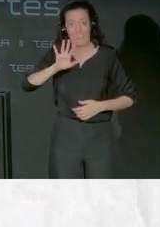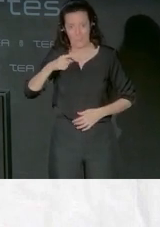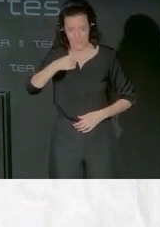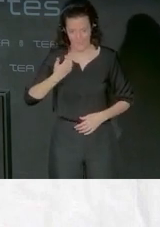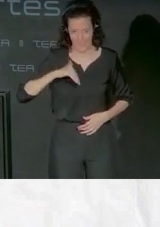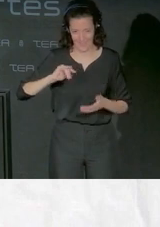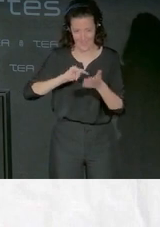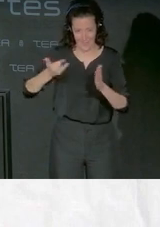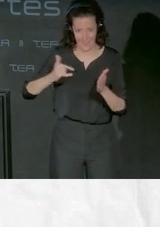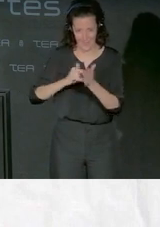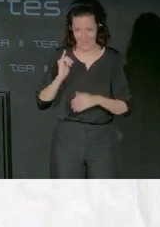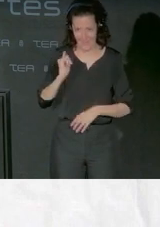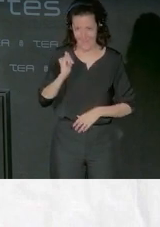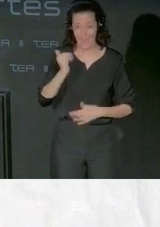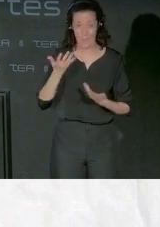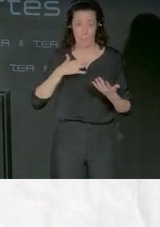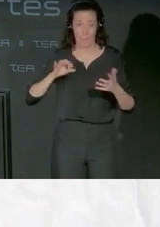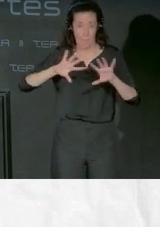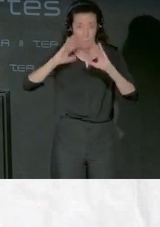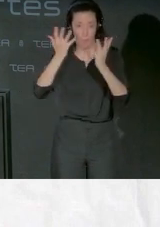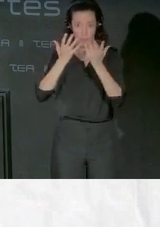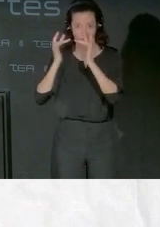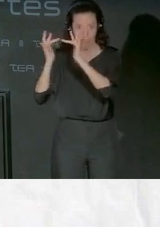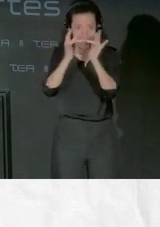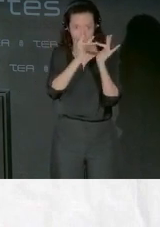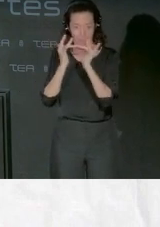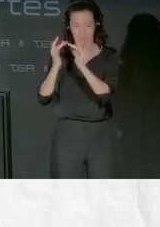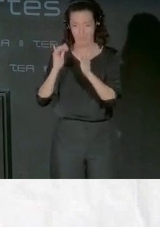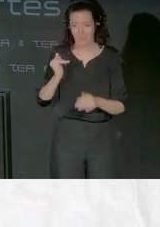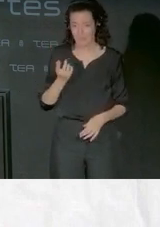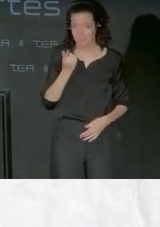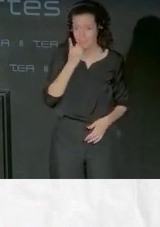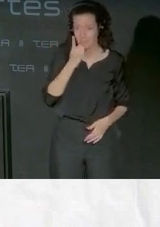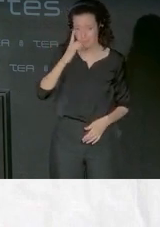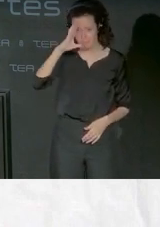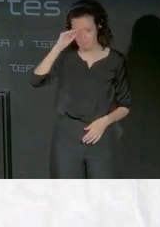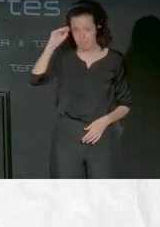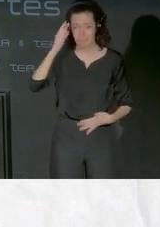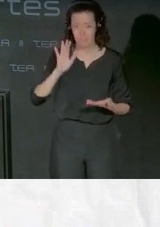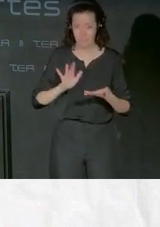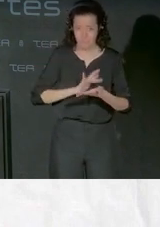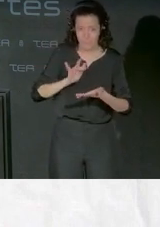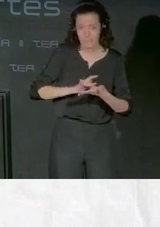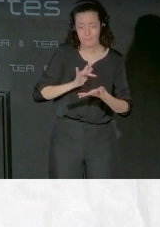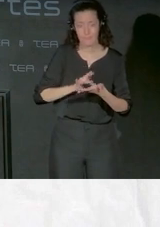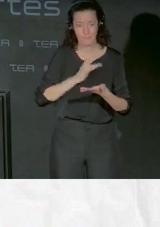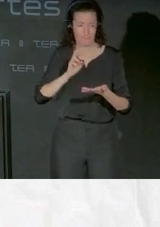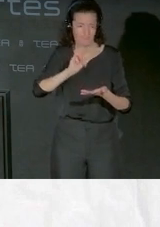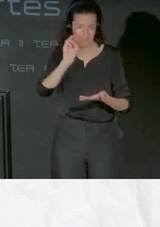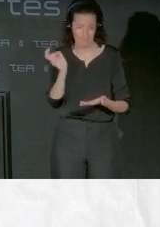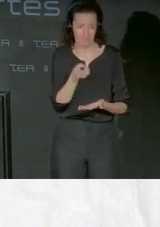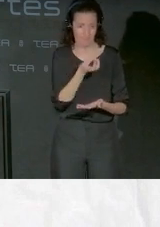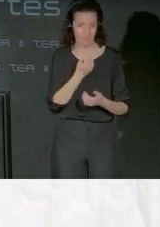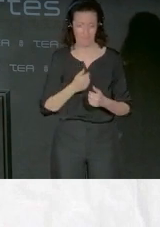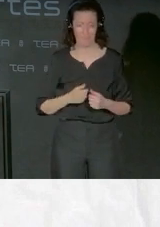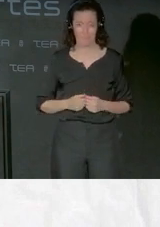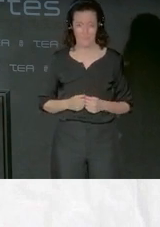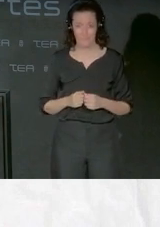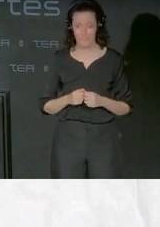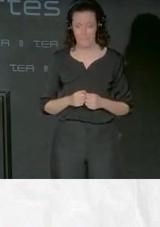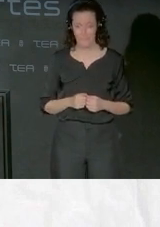see in the room here today. Consumers can, on the same screen, choose